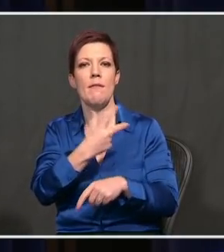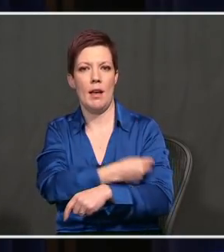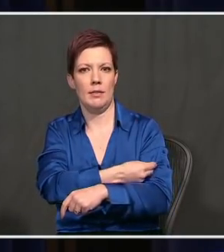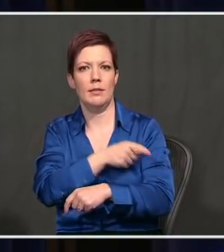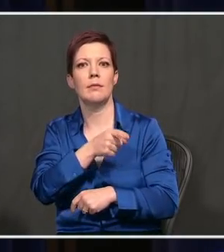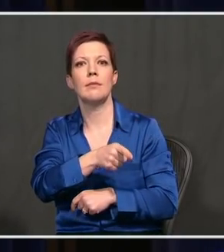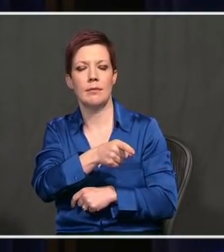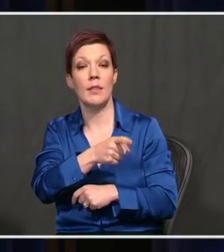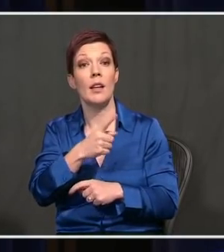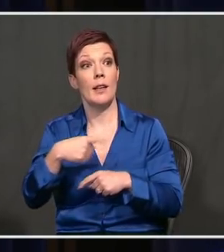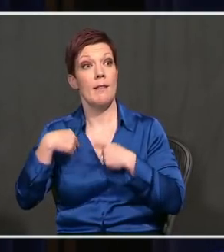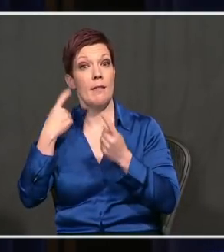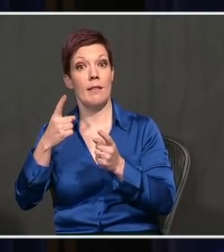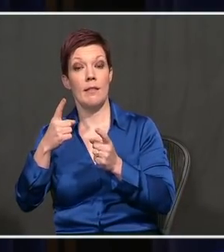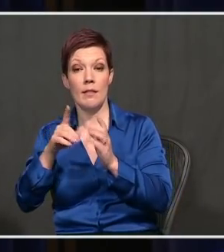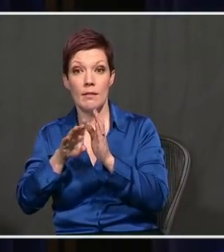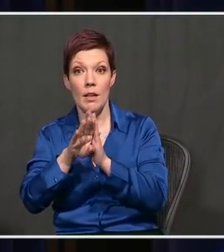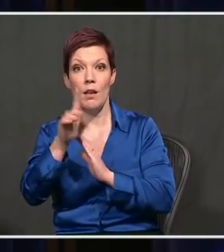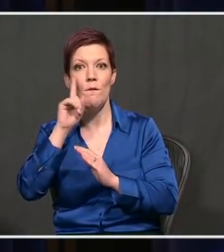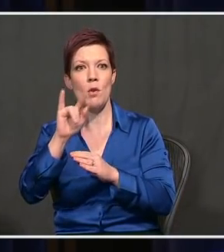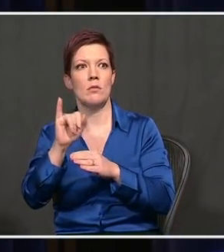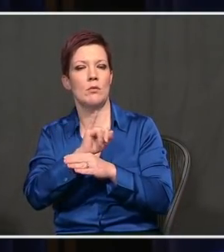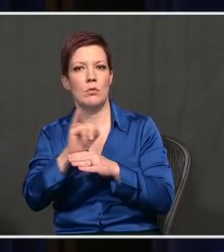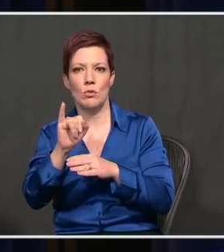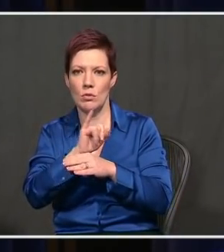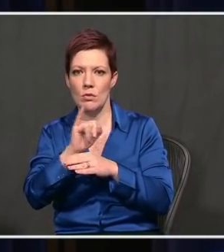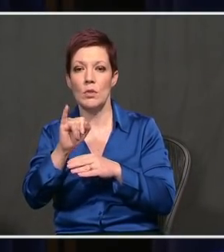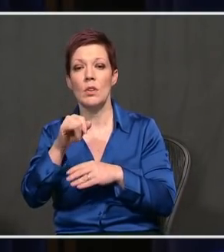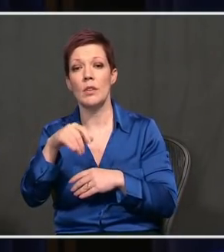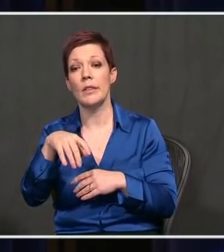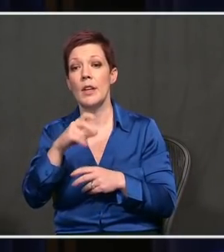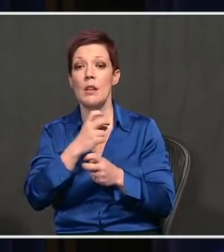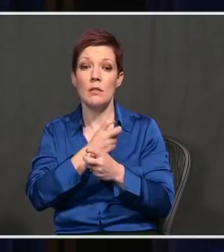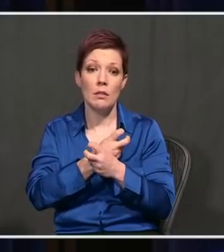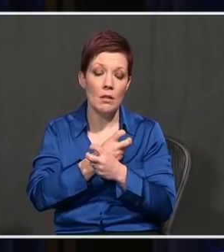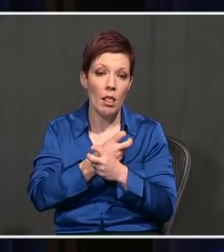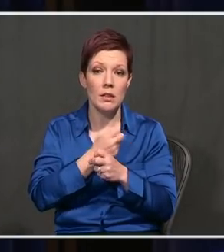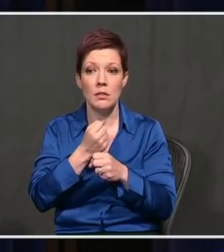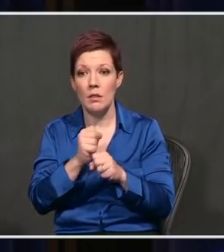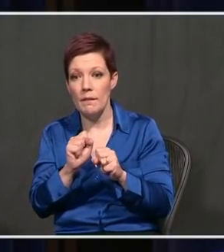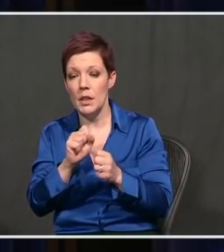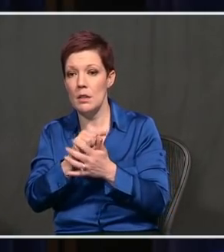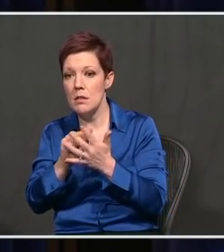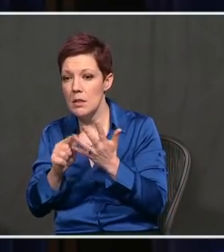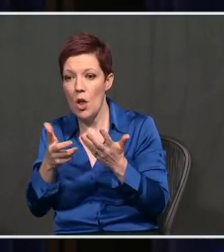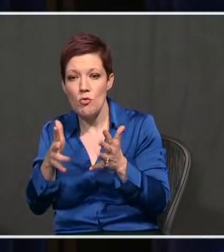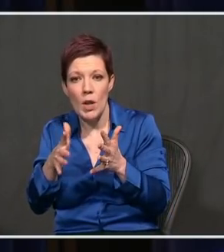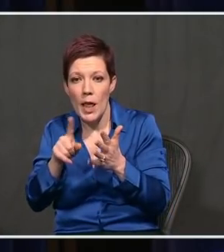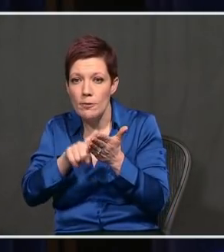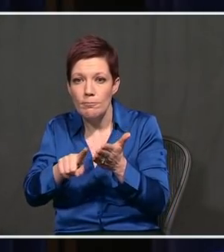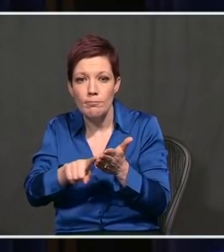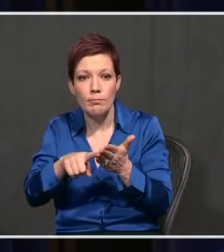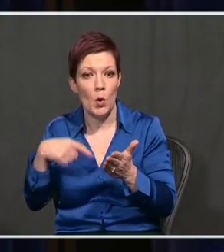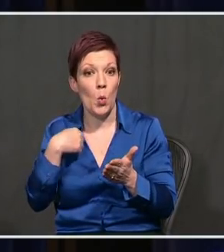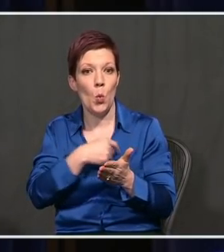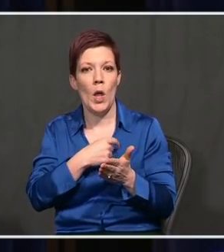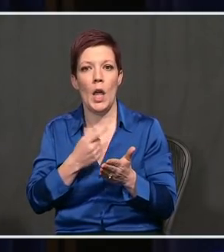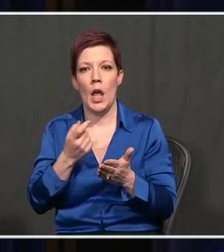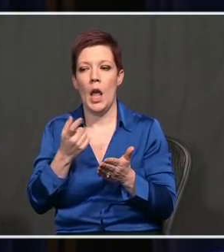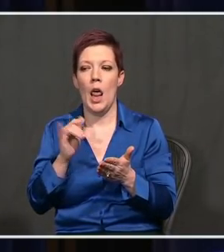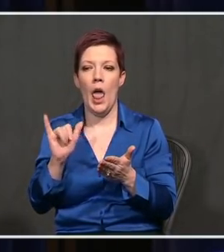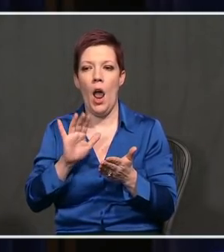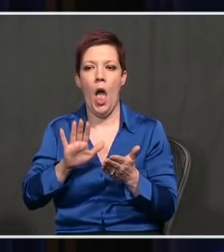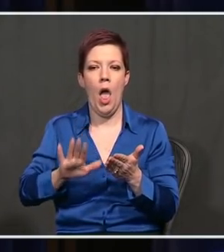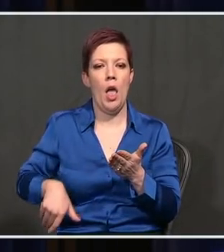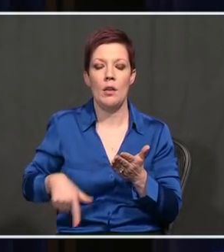been developed for industrial manufacturing. Their toxicology and safety in animals was described. We didn't cut corners.